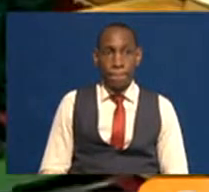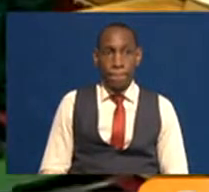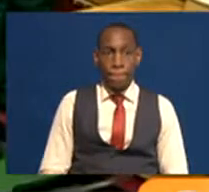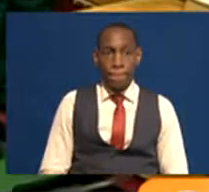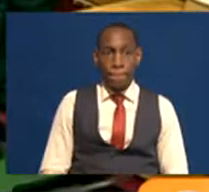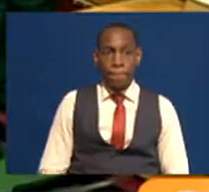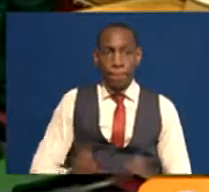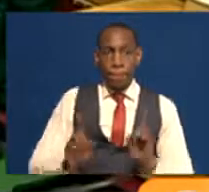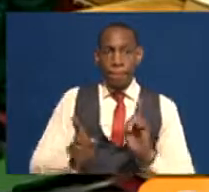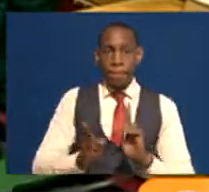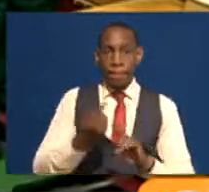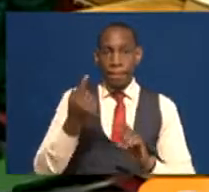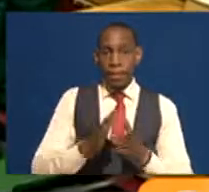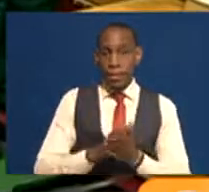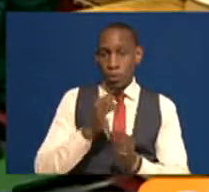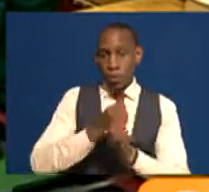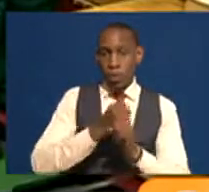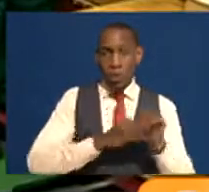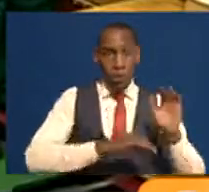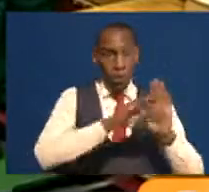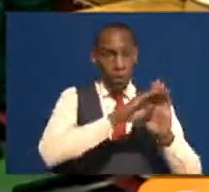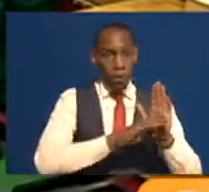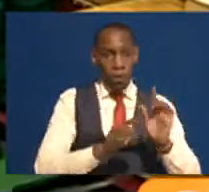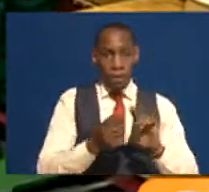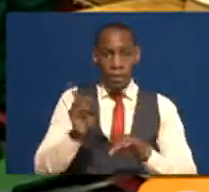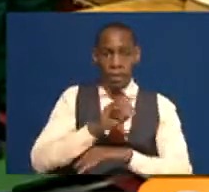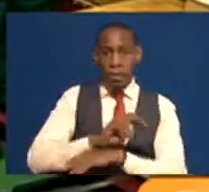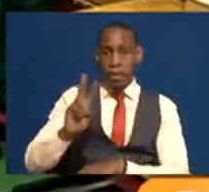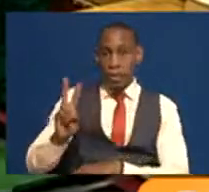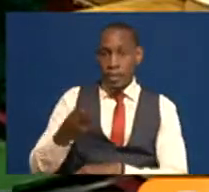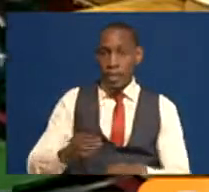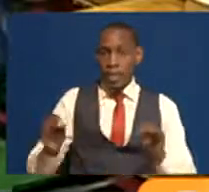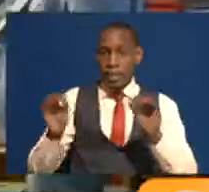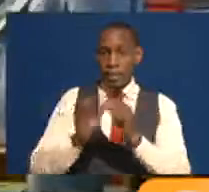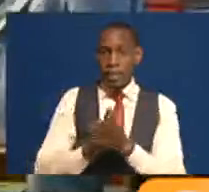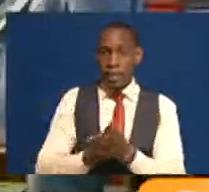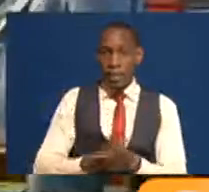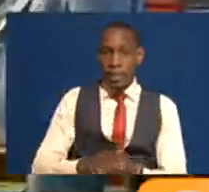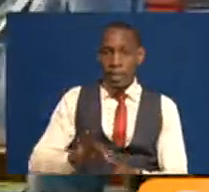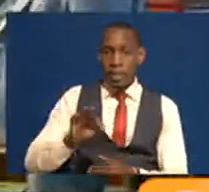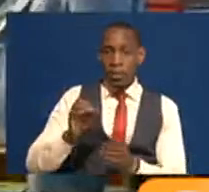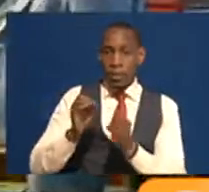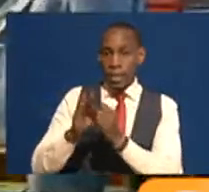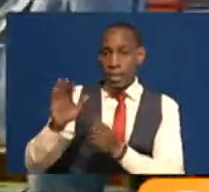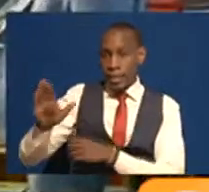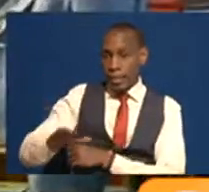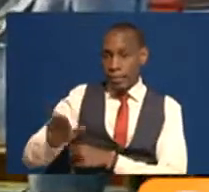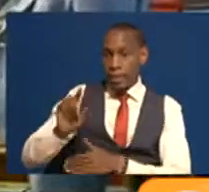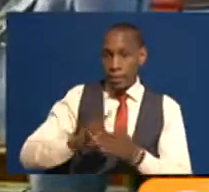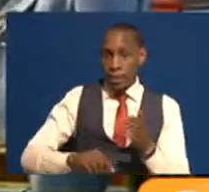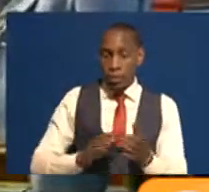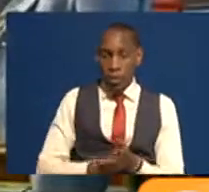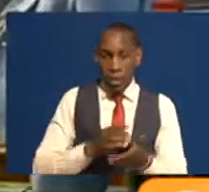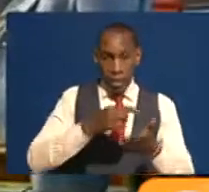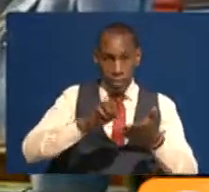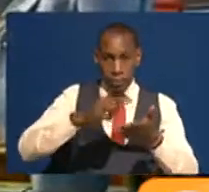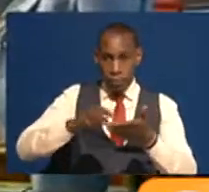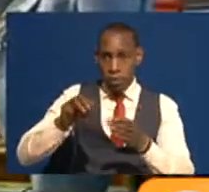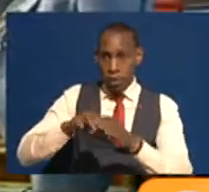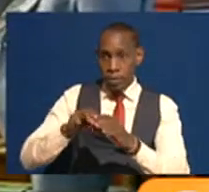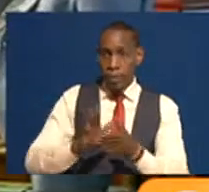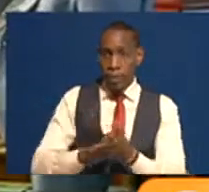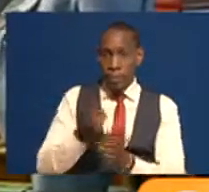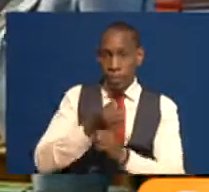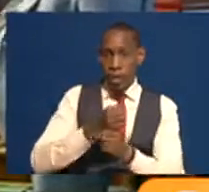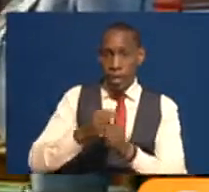The first order of business on the first day of the second session for the 13th parliament was approval of members